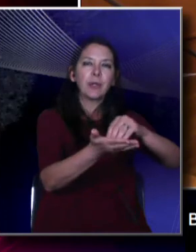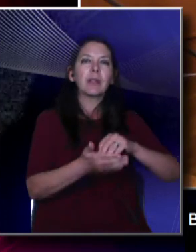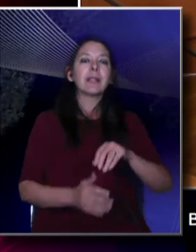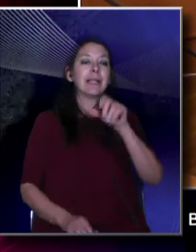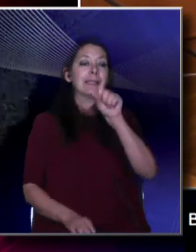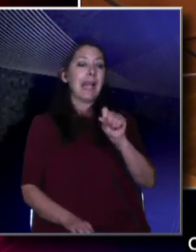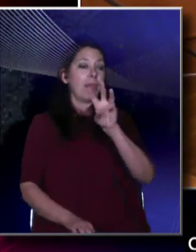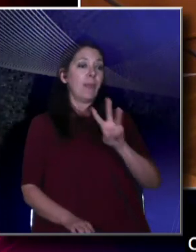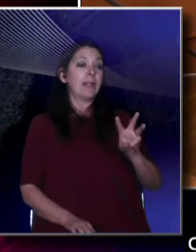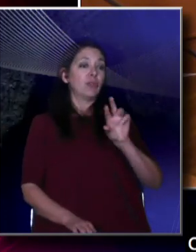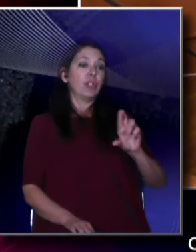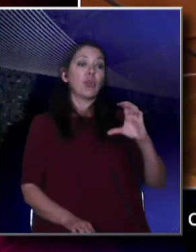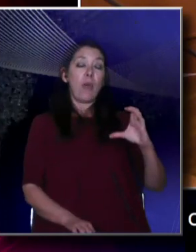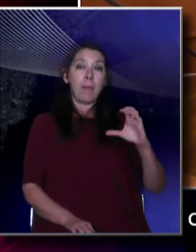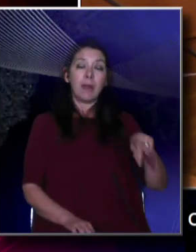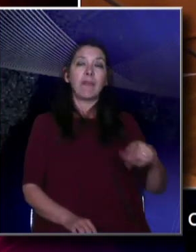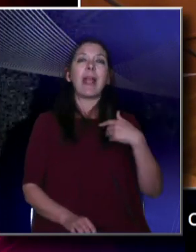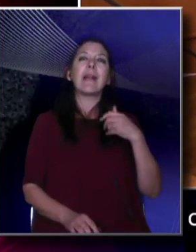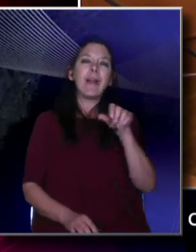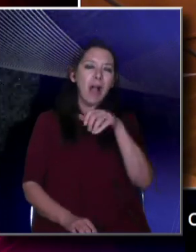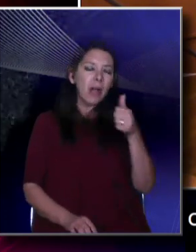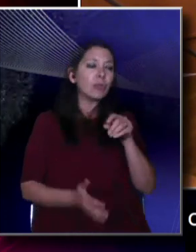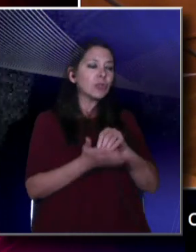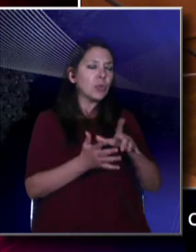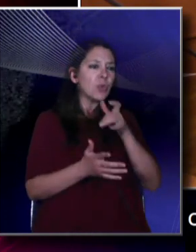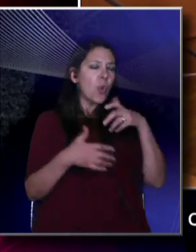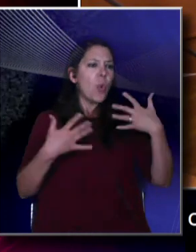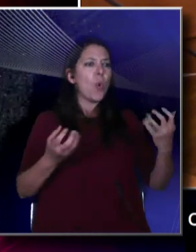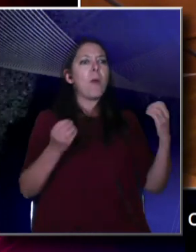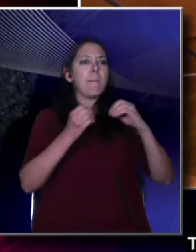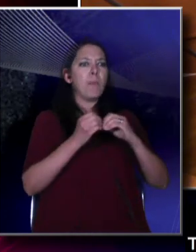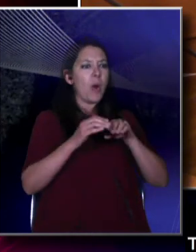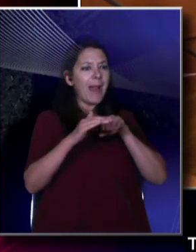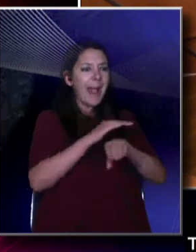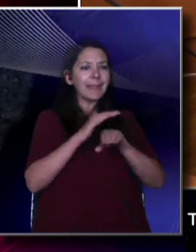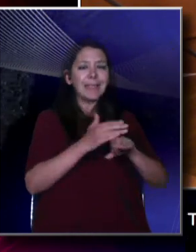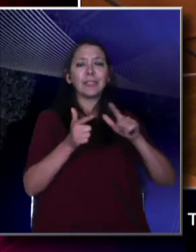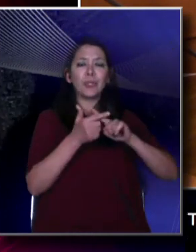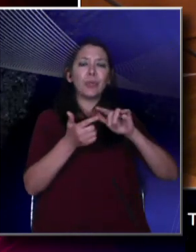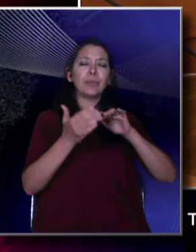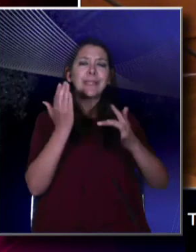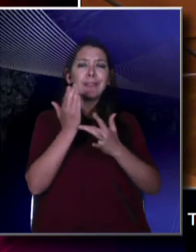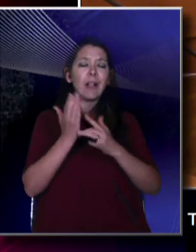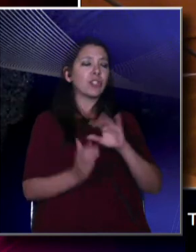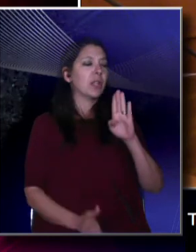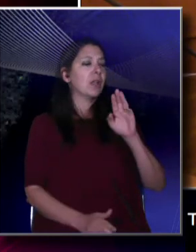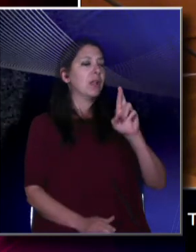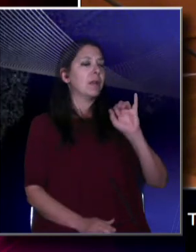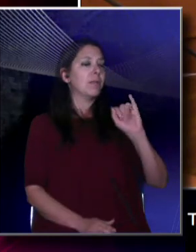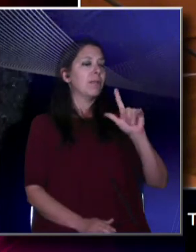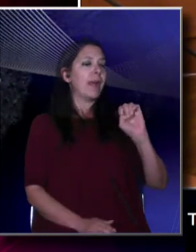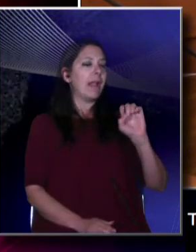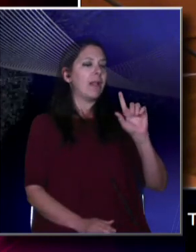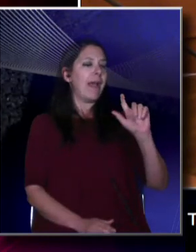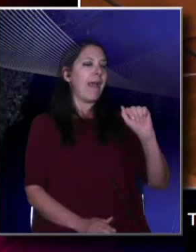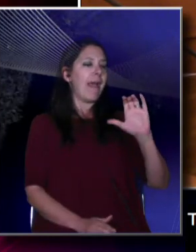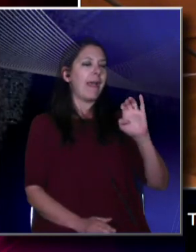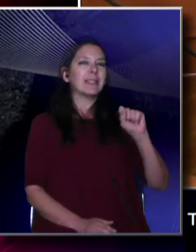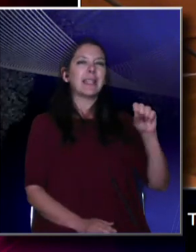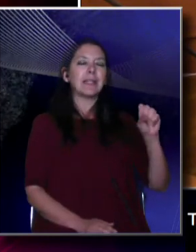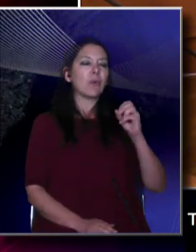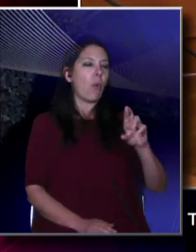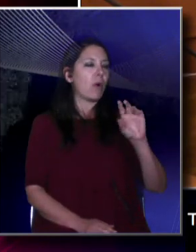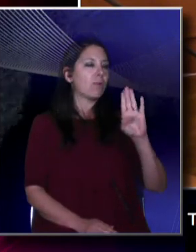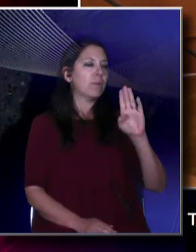for example, students have far greater access to technology devices like the Braille Apex or Braille Note Touch, while in the North